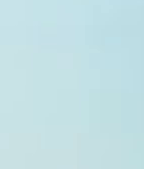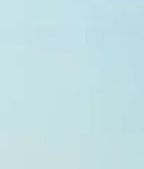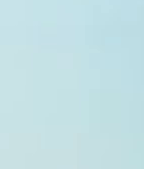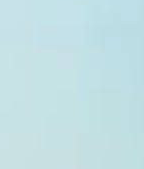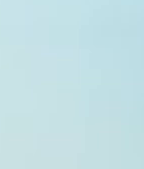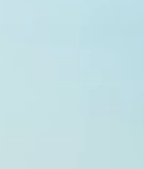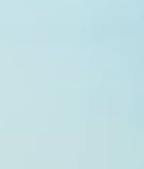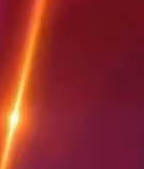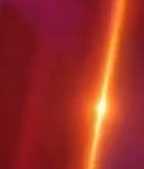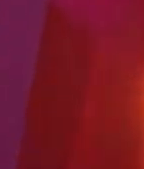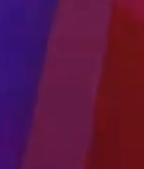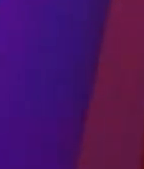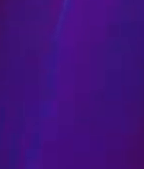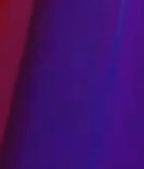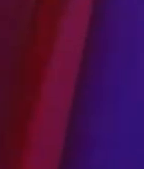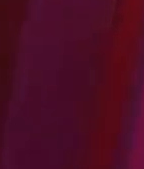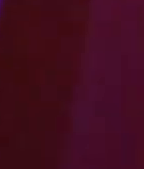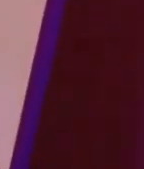The head of media this month.